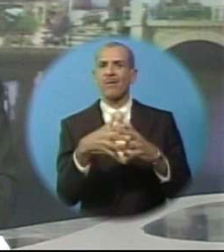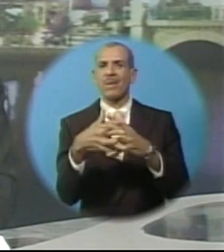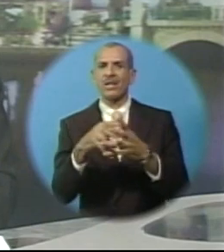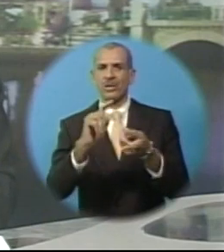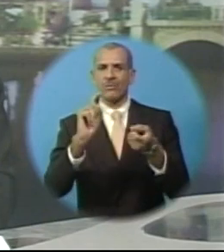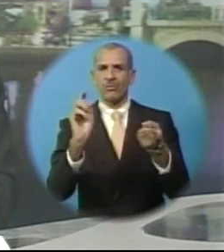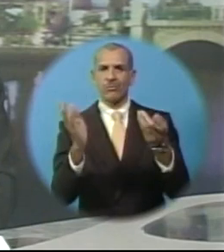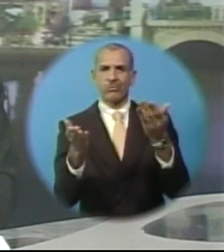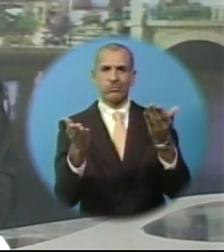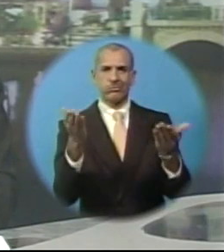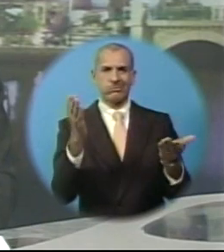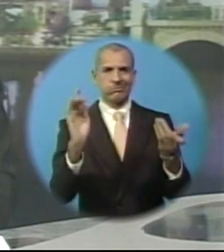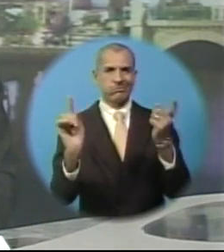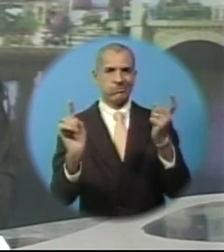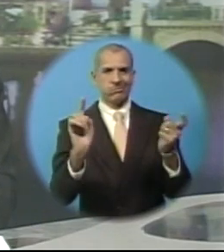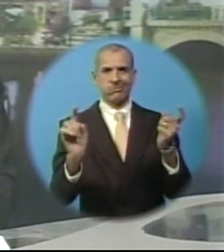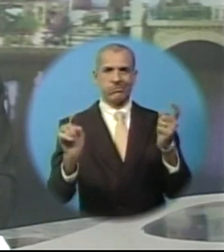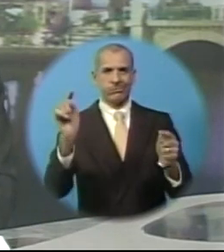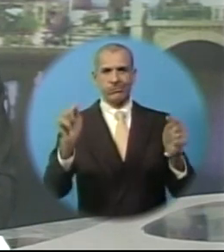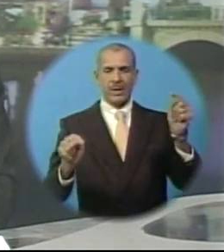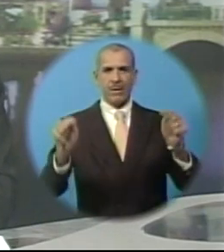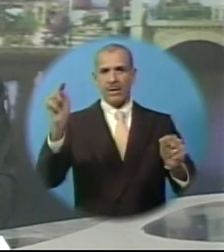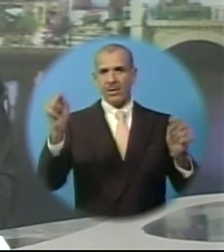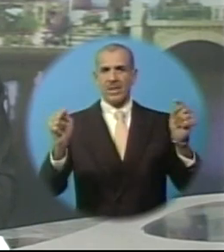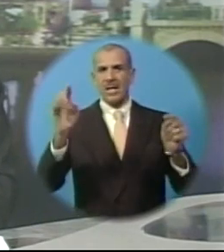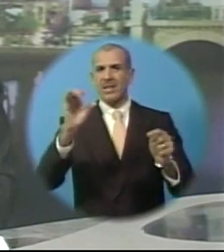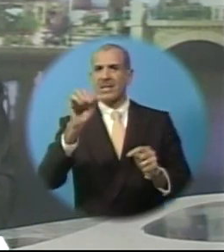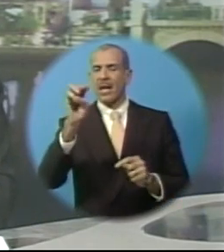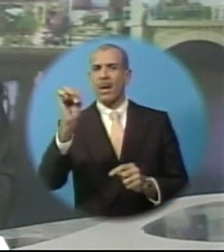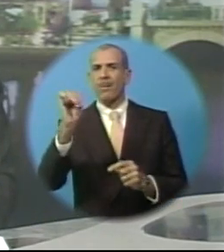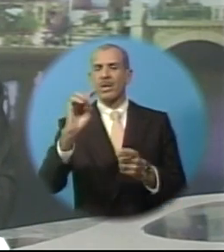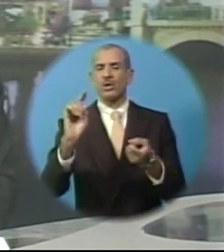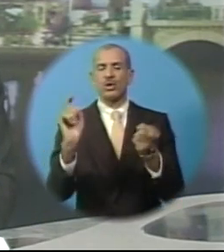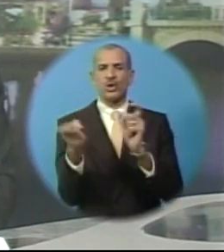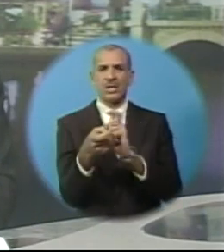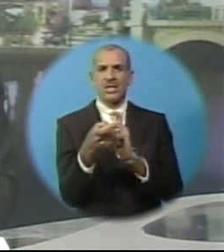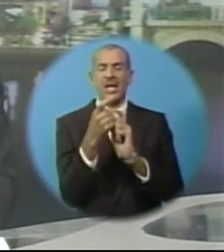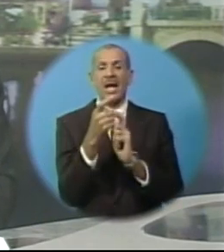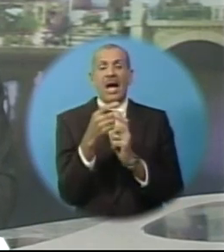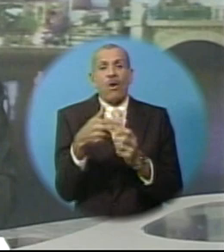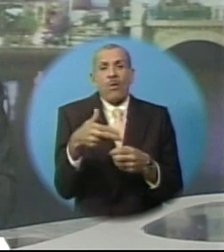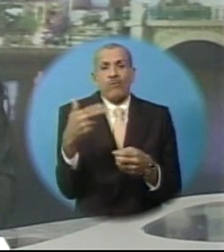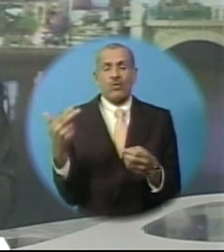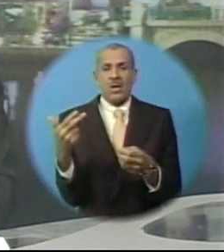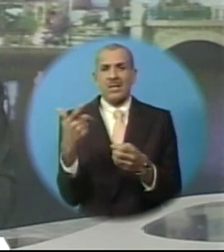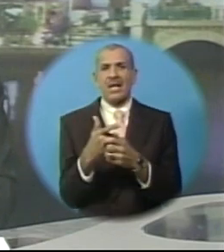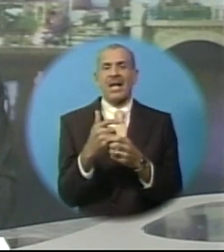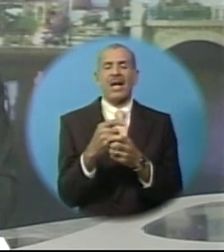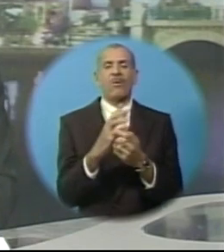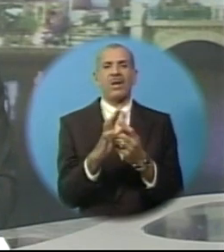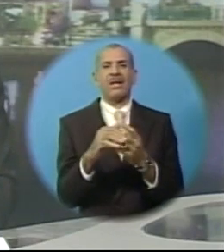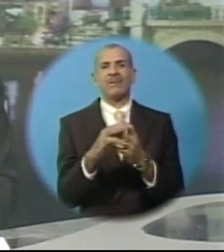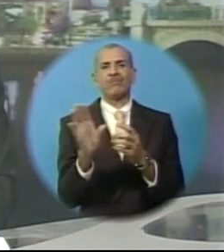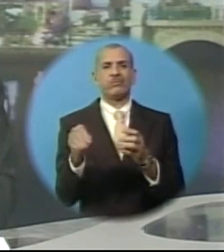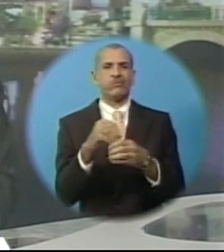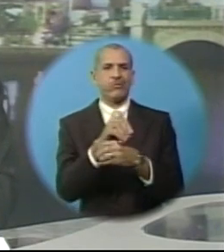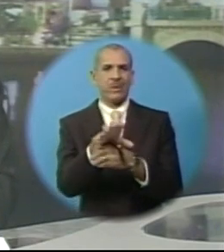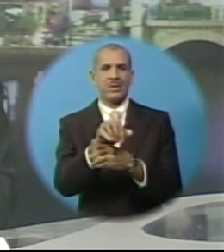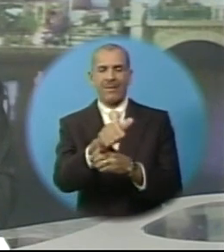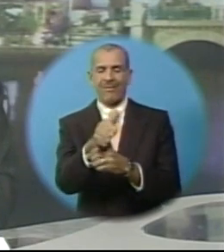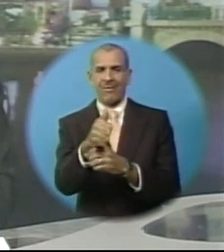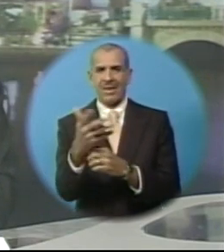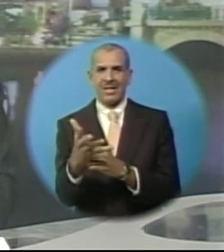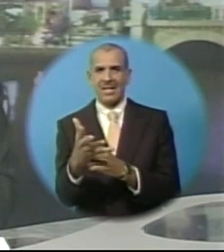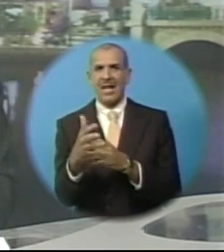in its current leadership on climate change, or if it withdraws from its commitments, a chain reaction will be triggered. He says that will leave